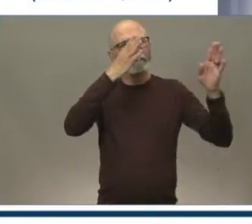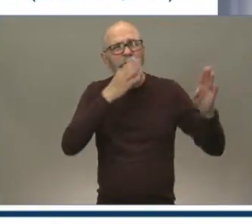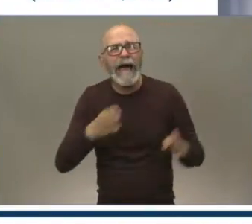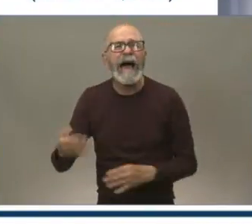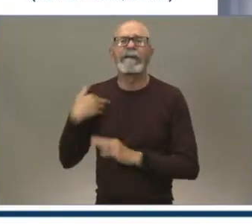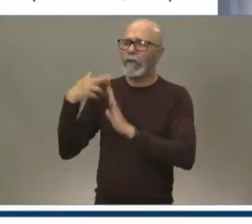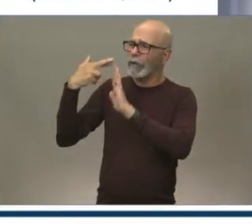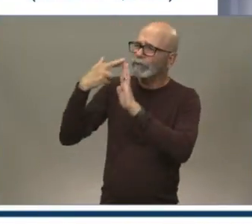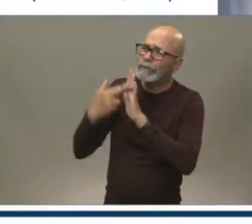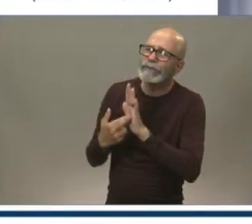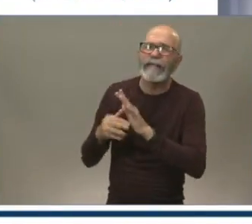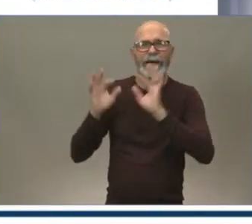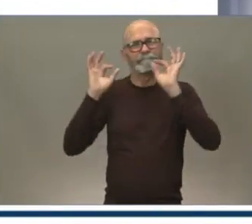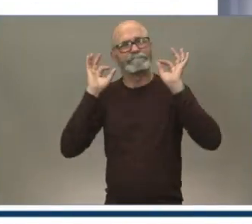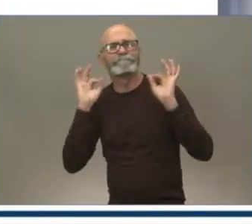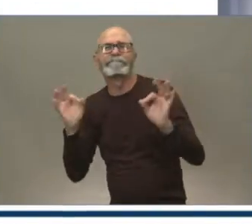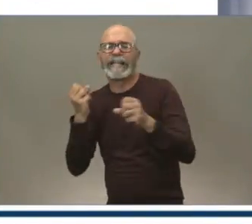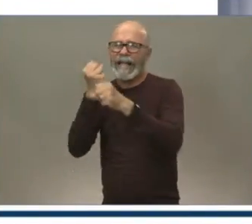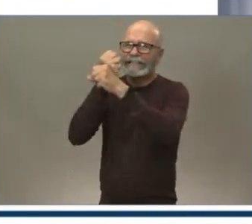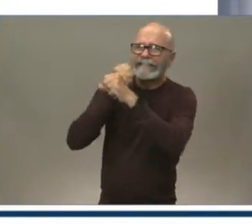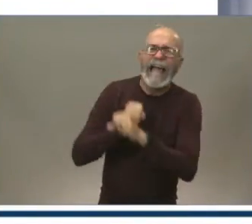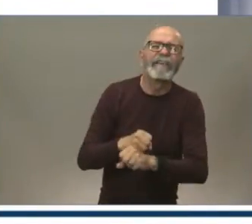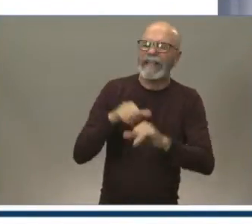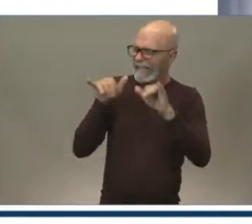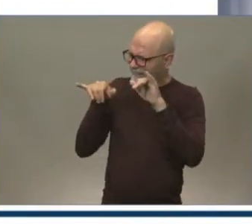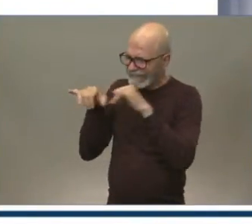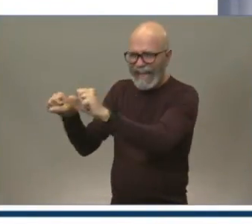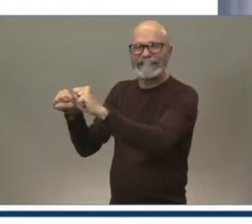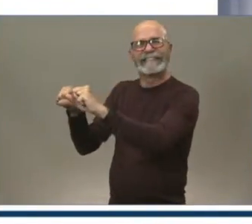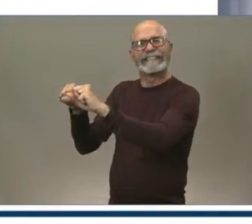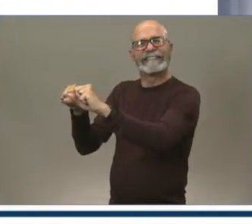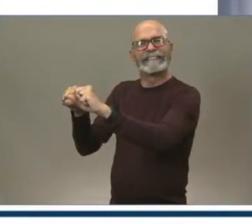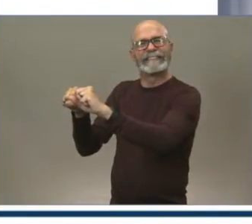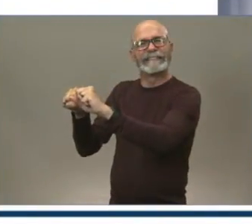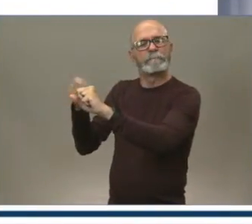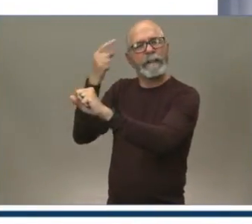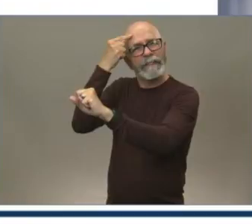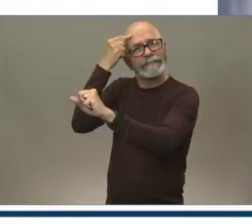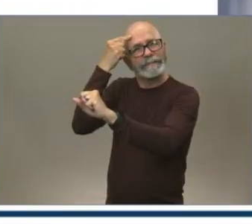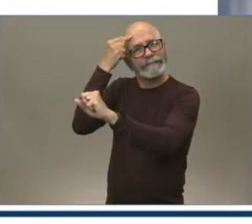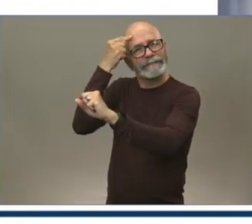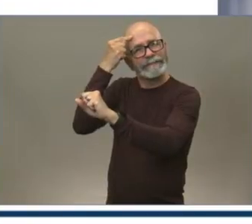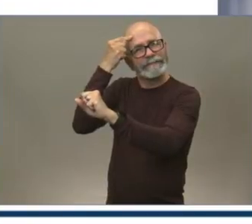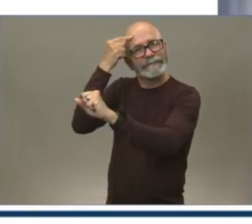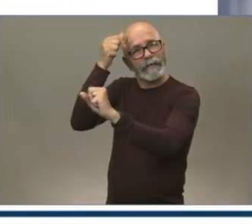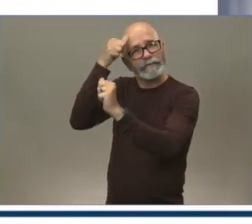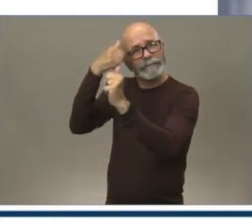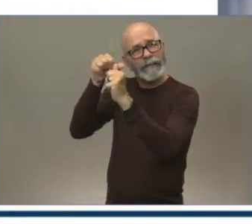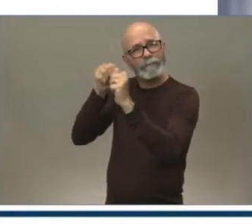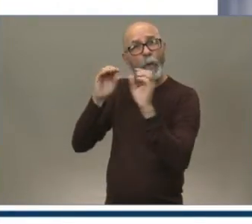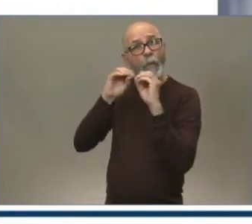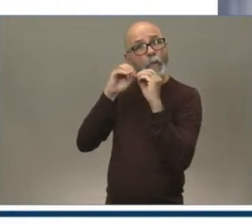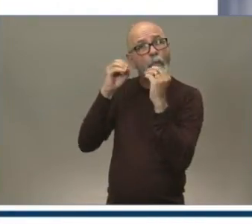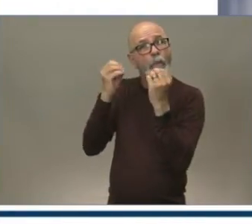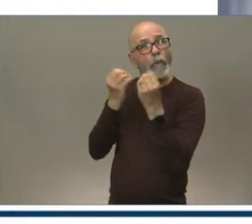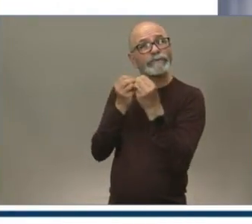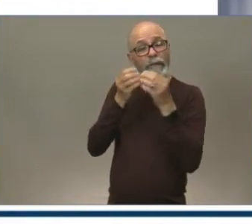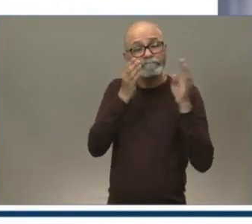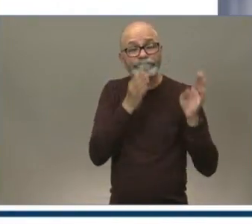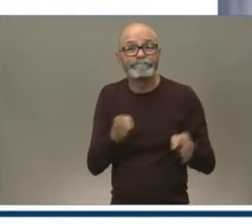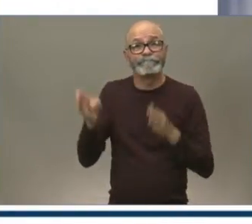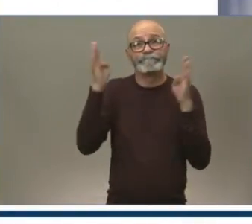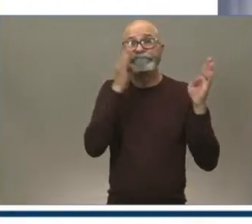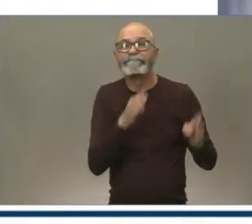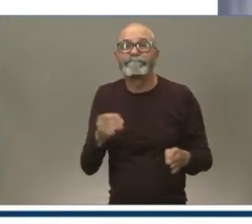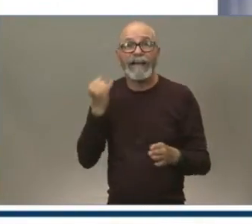have scaled back with that plan. But the organizers were well aware that if our epidemiology changed, that we would